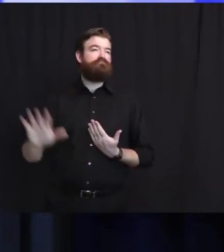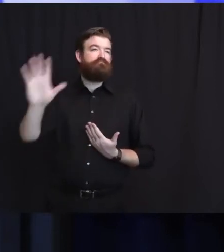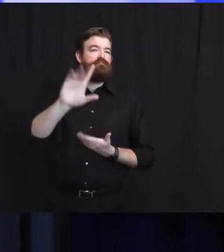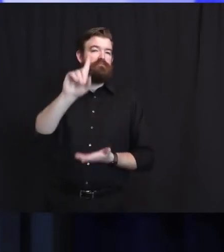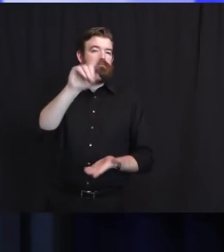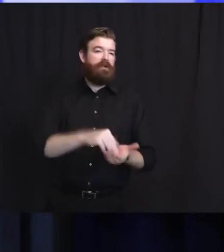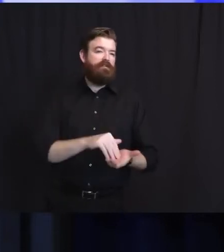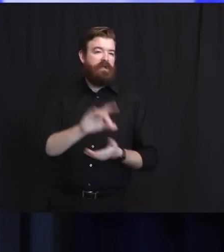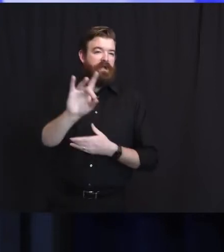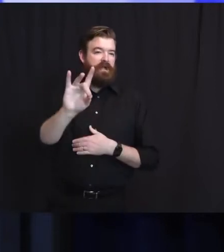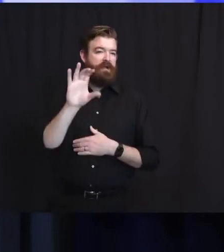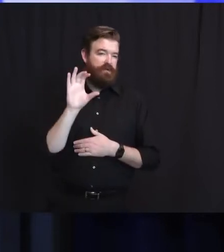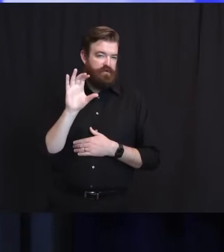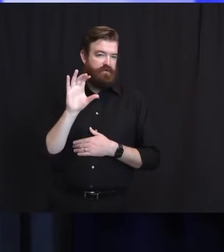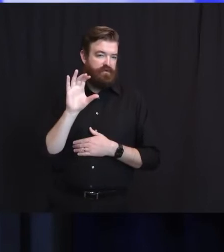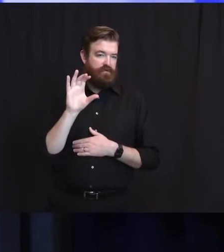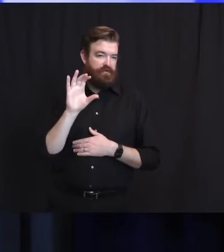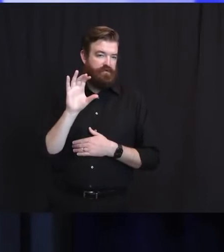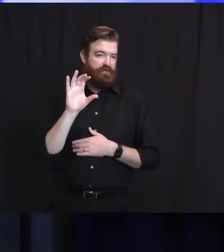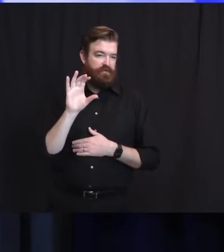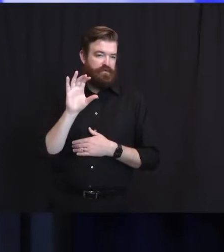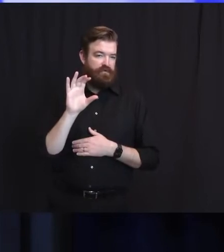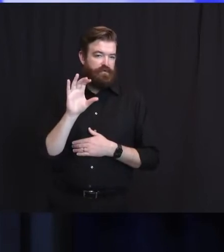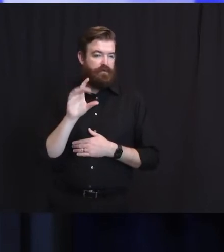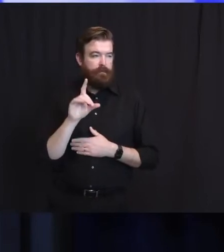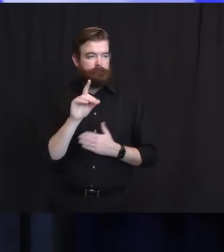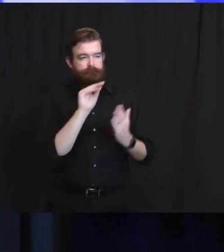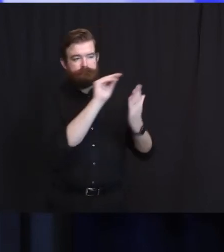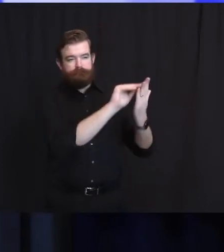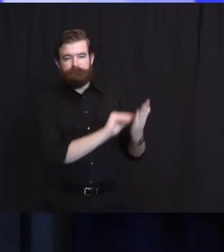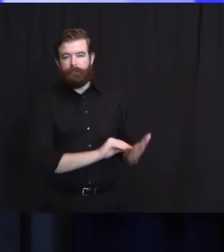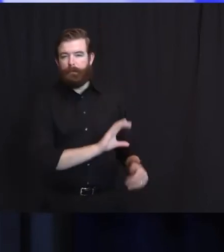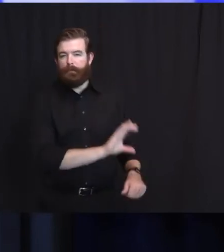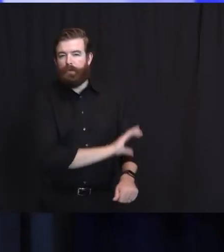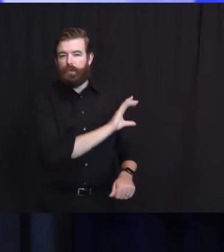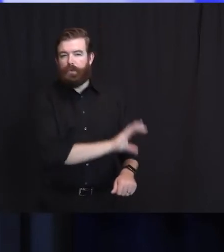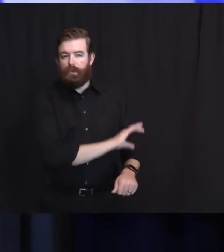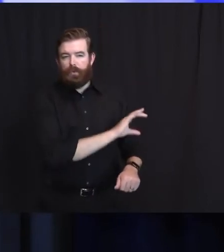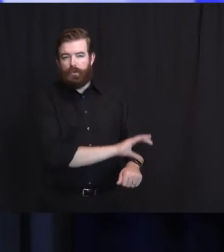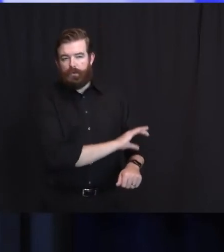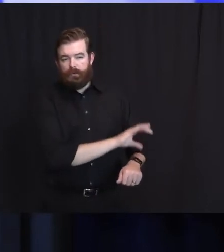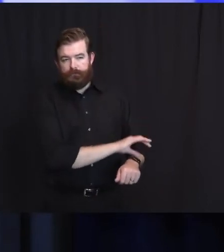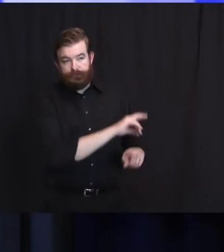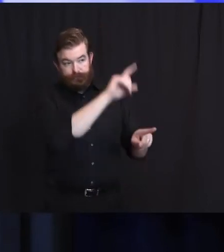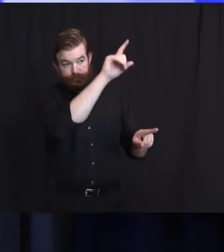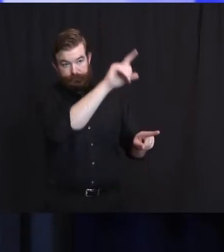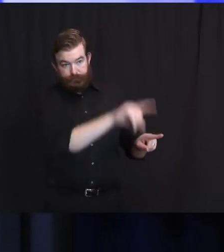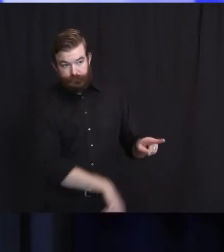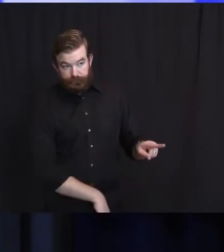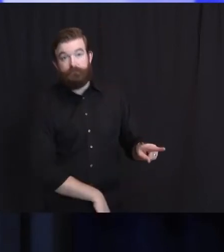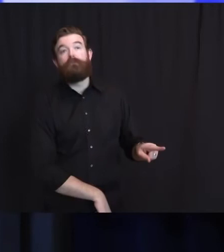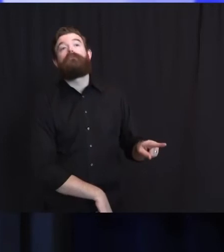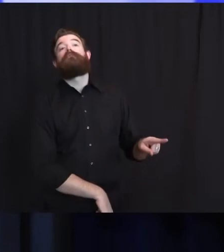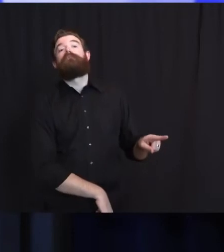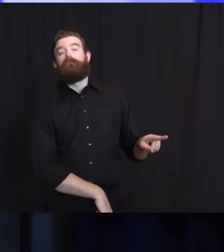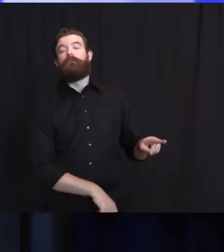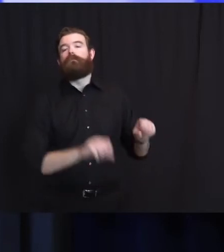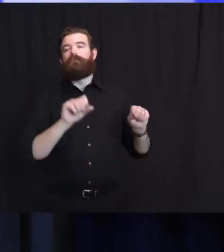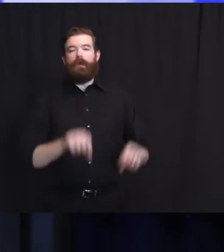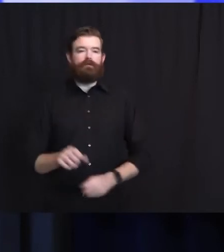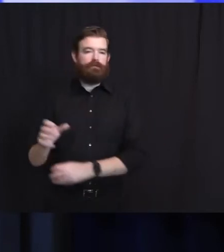are hopeful that many of these facilities are in the program and will be able to receive vaccines as the vaccine